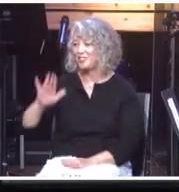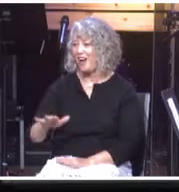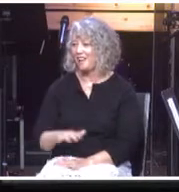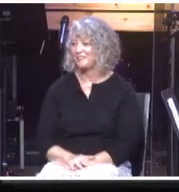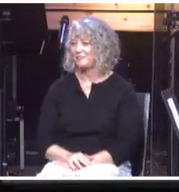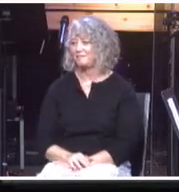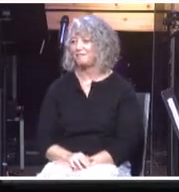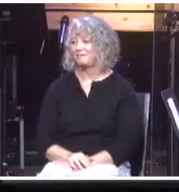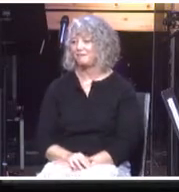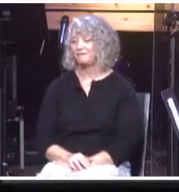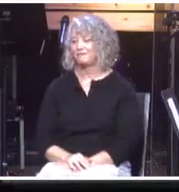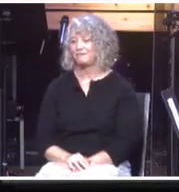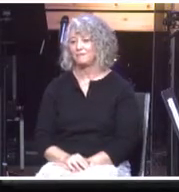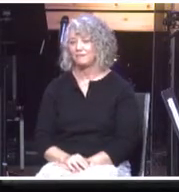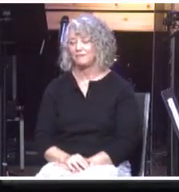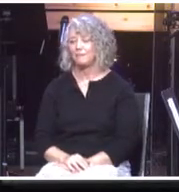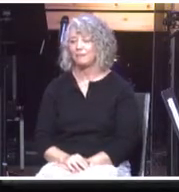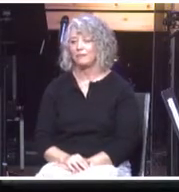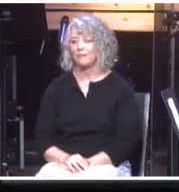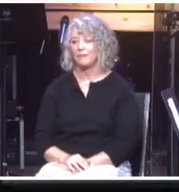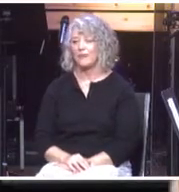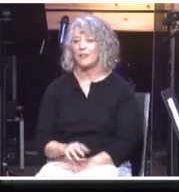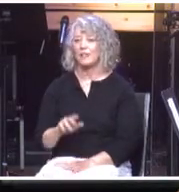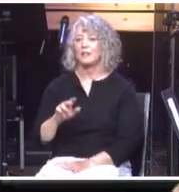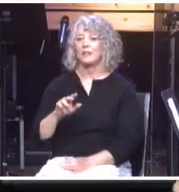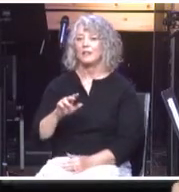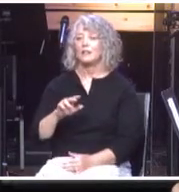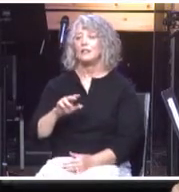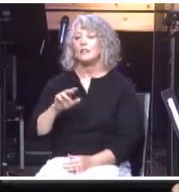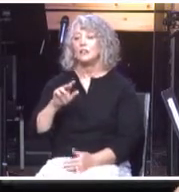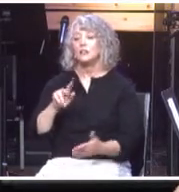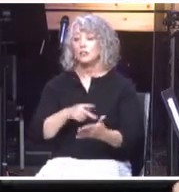Now, in the first four verses of this psalm,